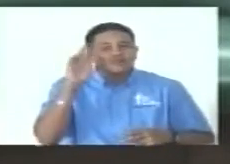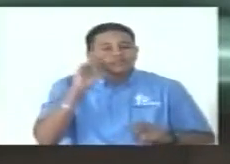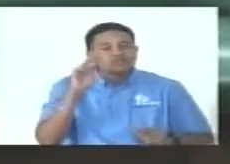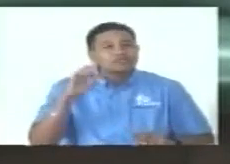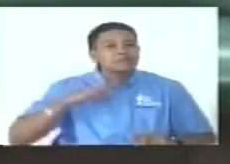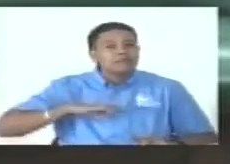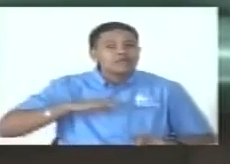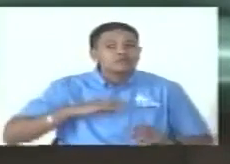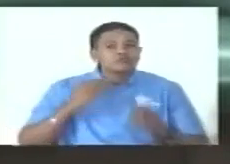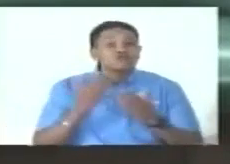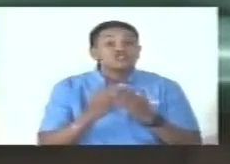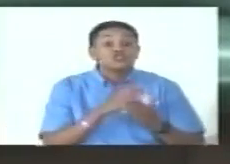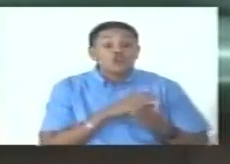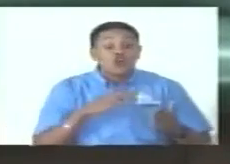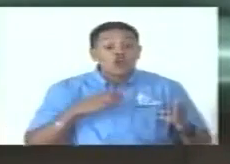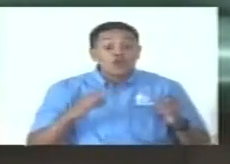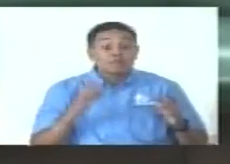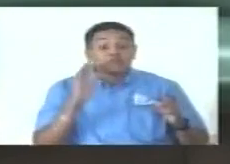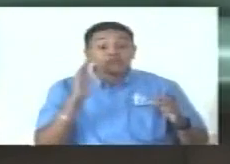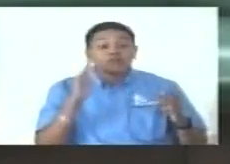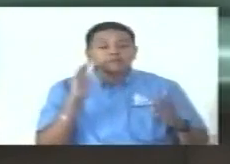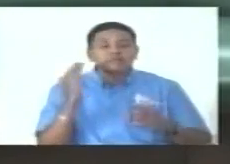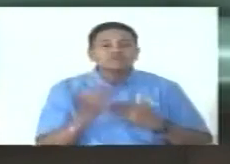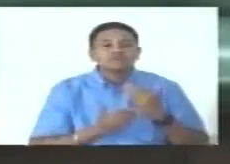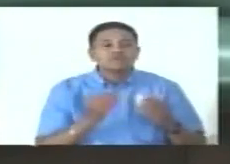will no doubt be proceeding rather quickly.